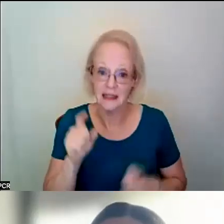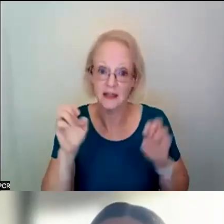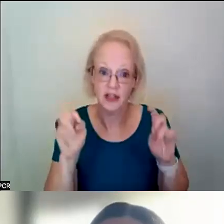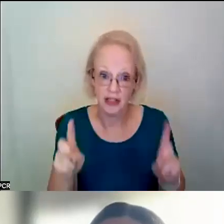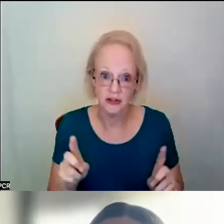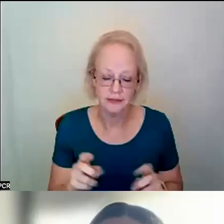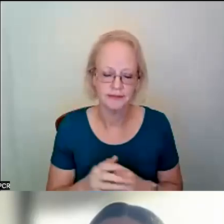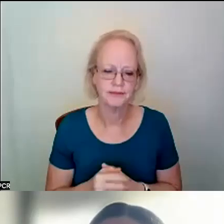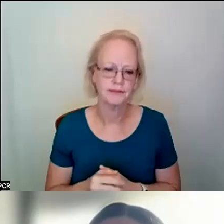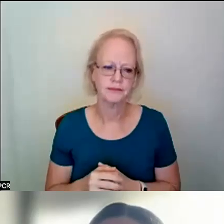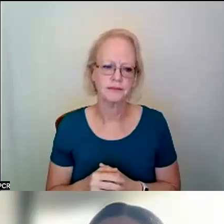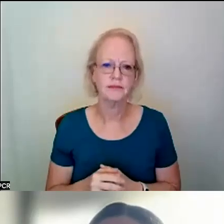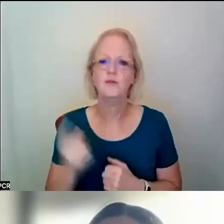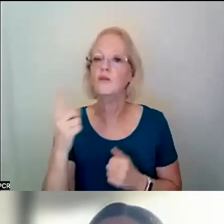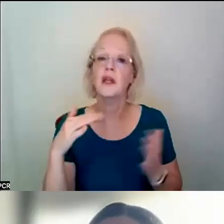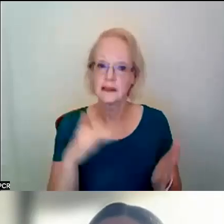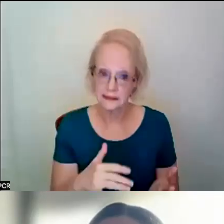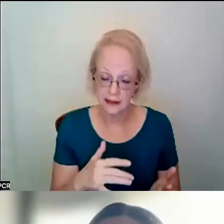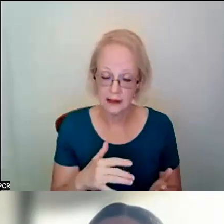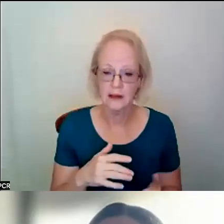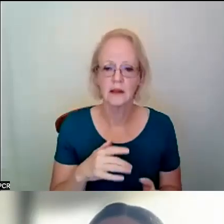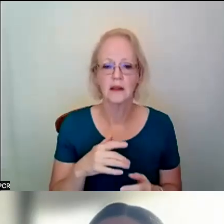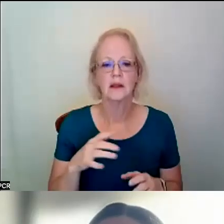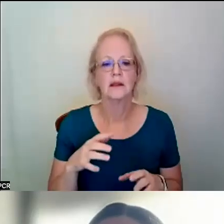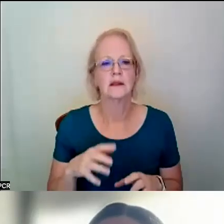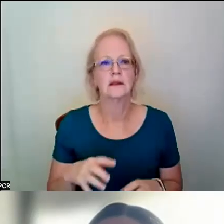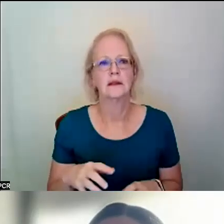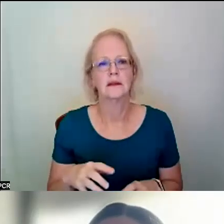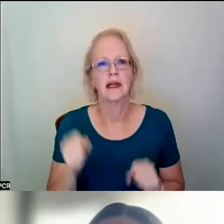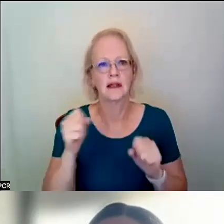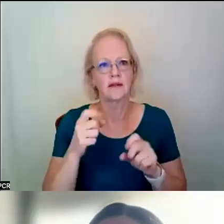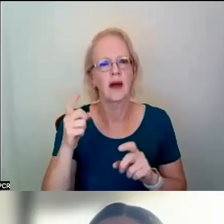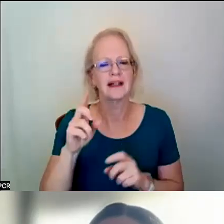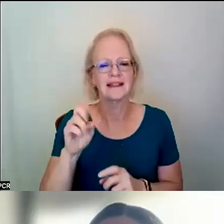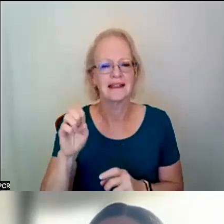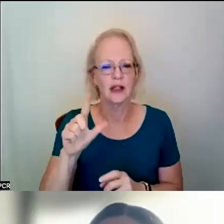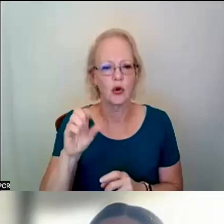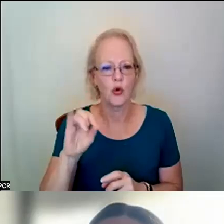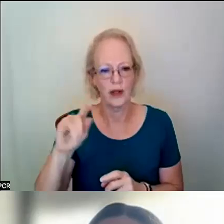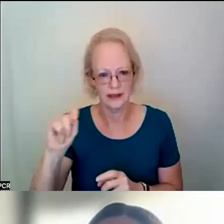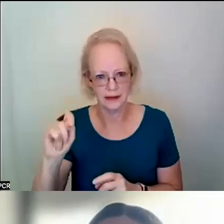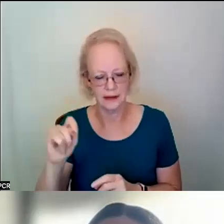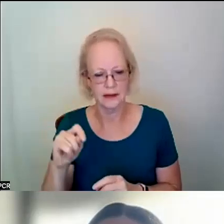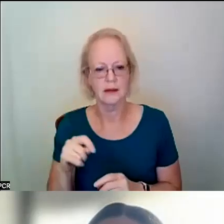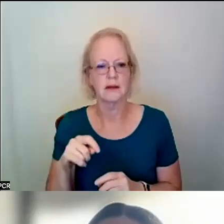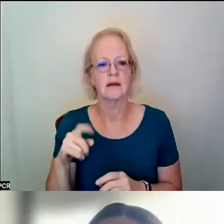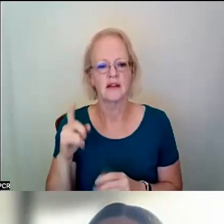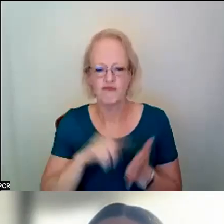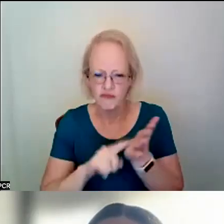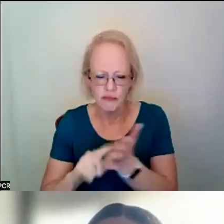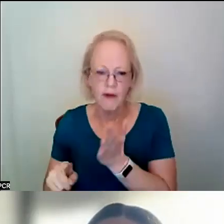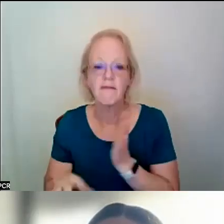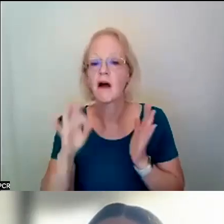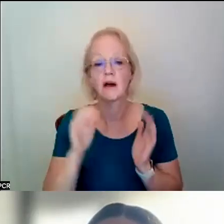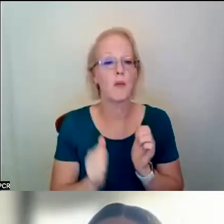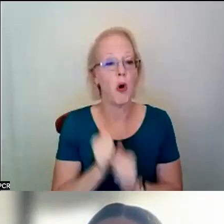interesting. There was just a study that was done by Deloitte, and most people age 65